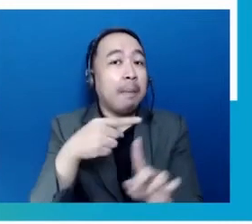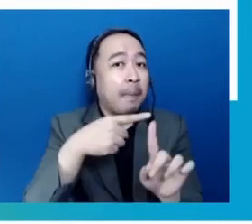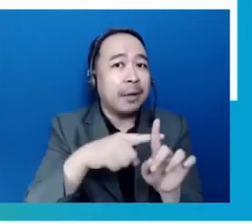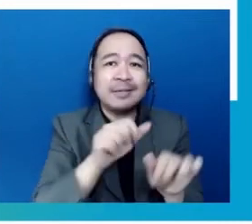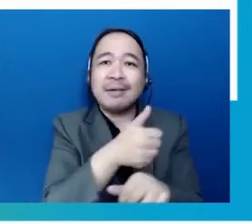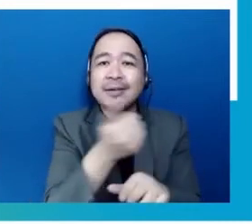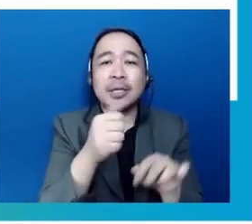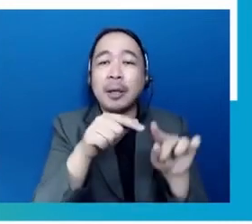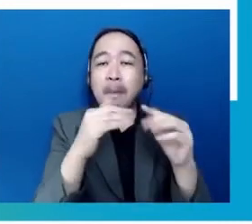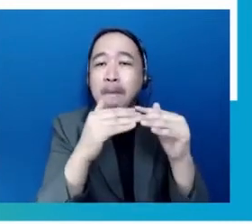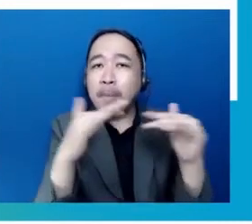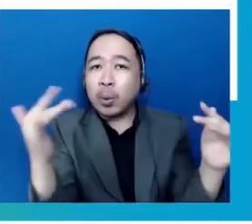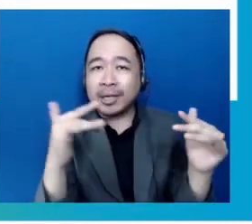consulted